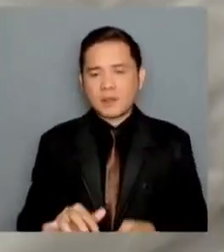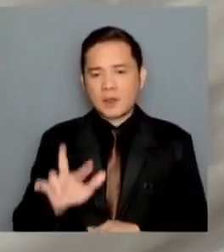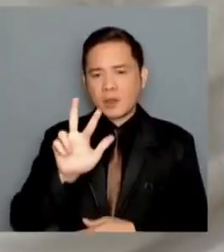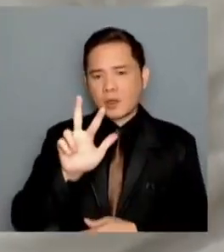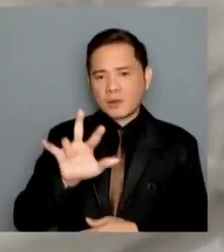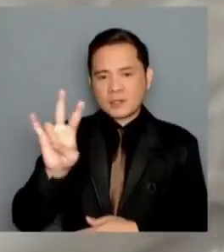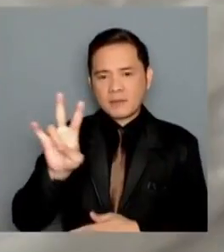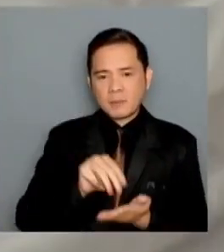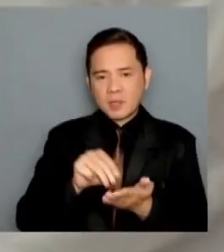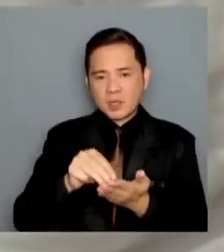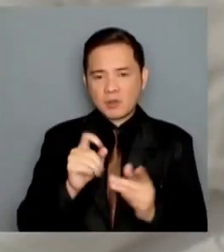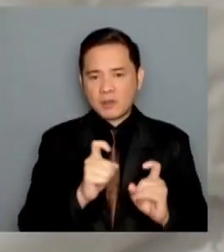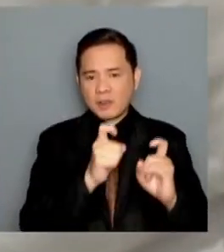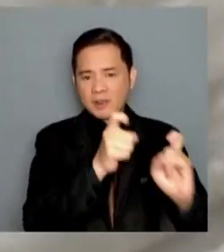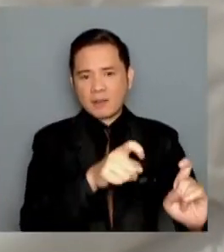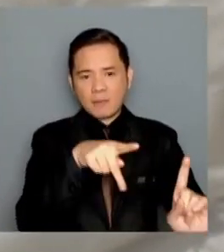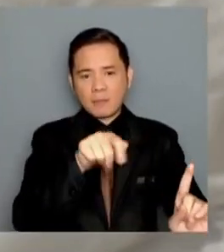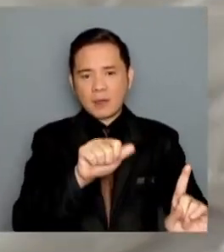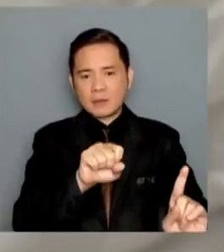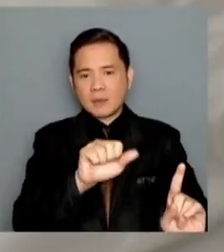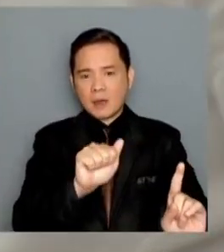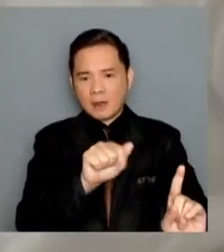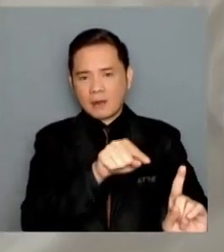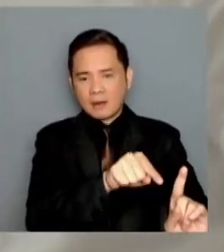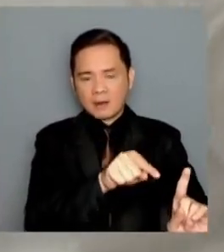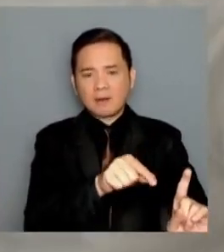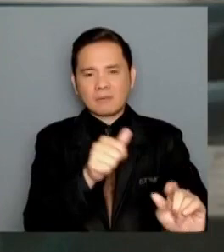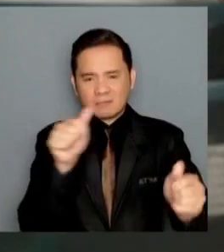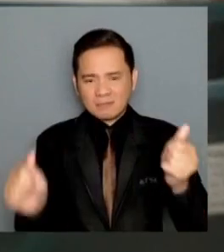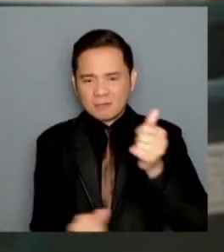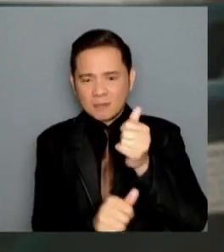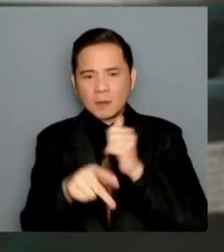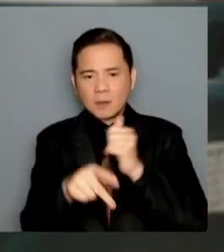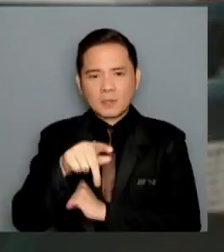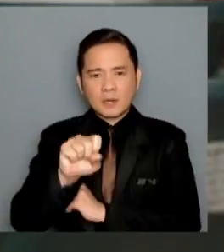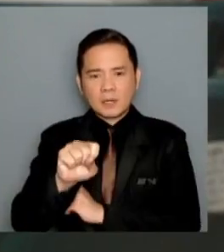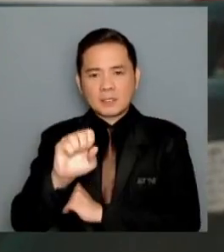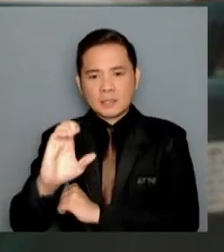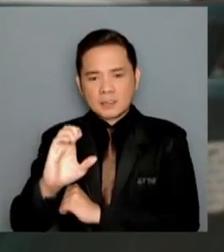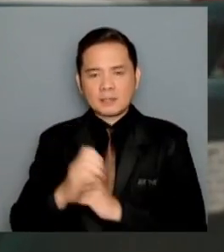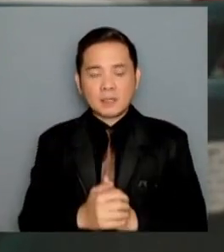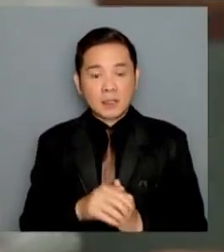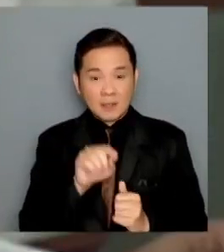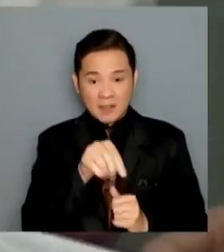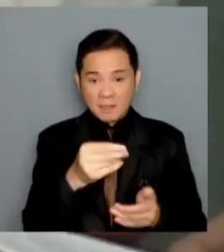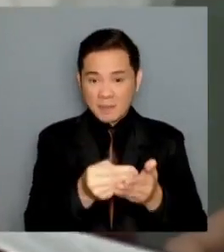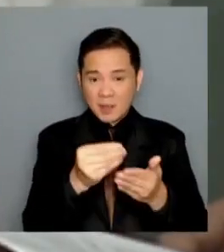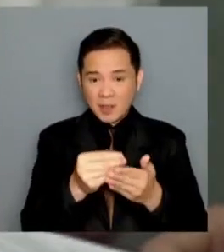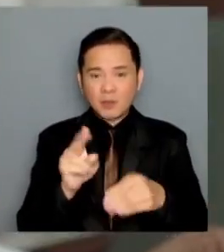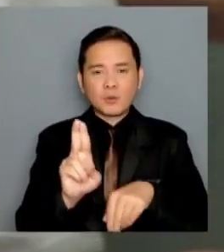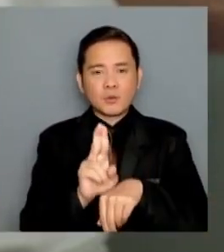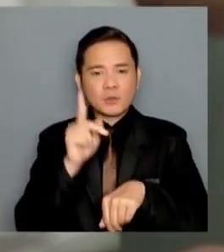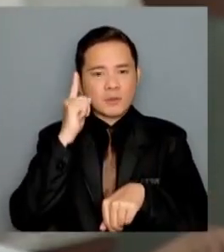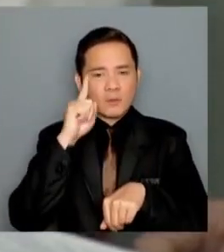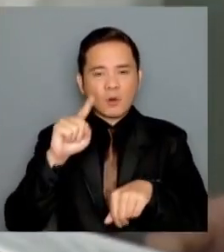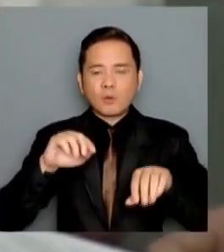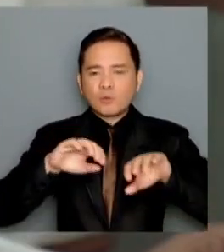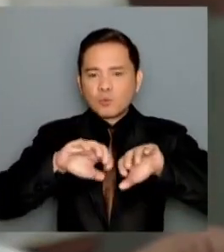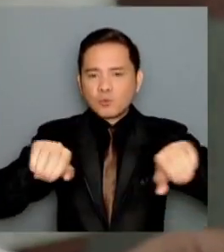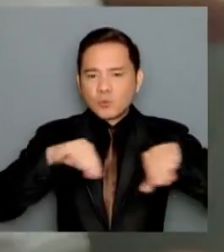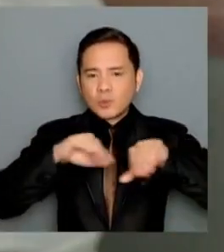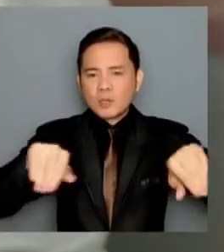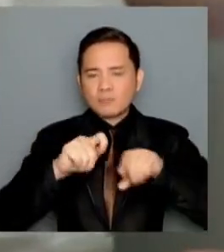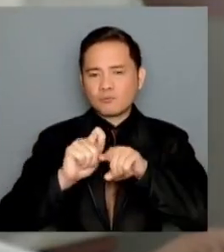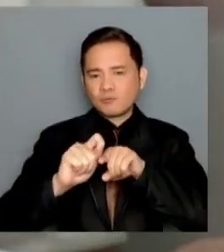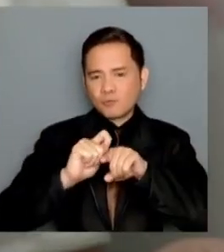to PASA, a national agency under the PSC. PASA then used the money to pay for the aquatic training facility at